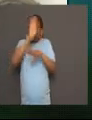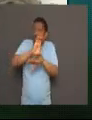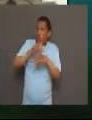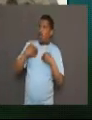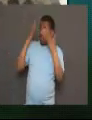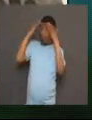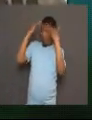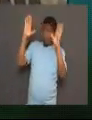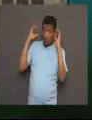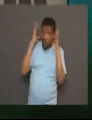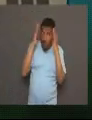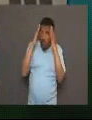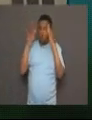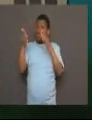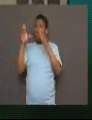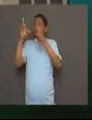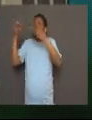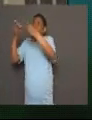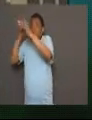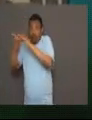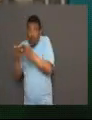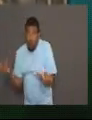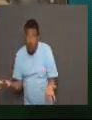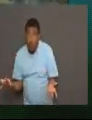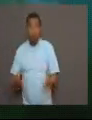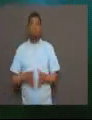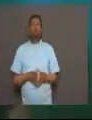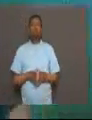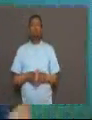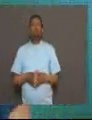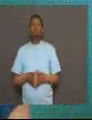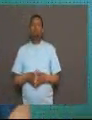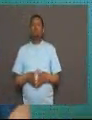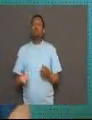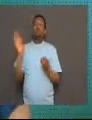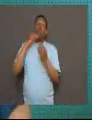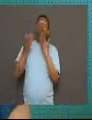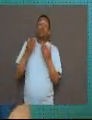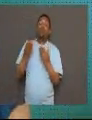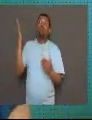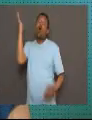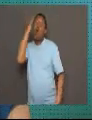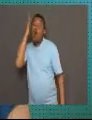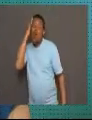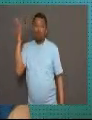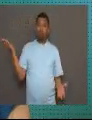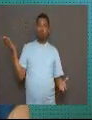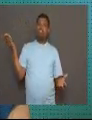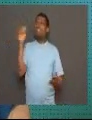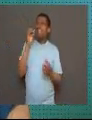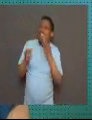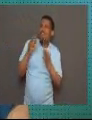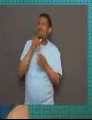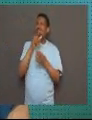church close by that they can attend. They might also want to know if there